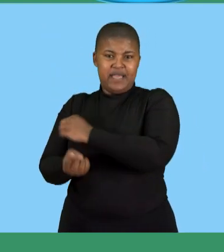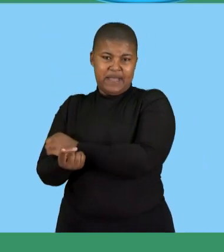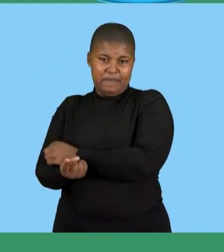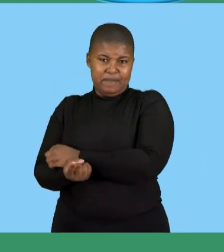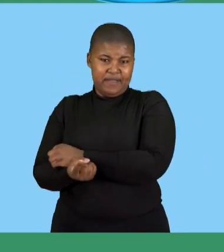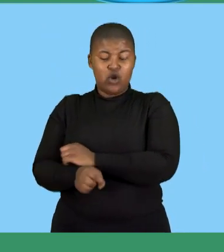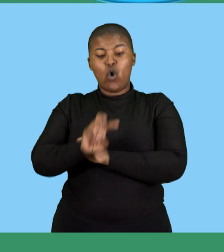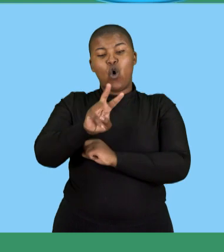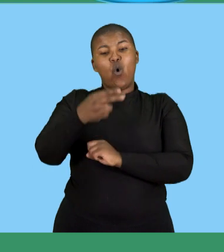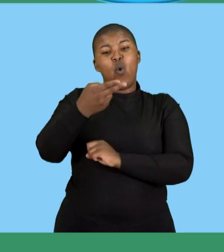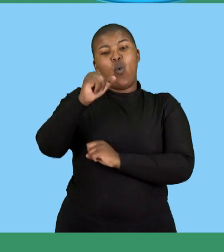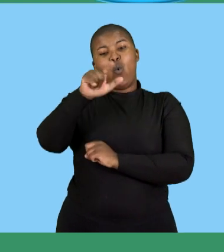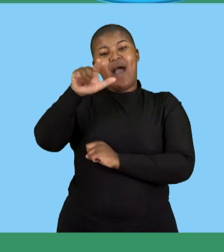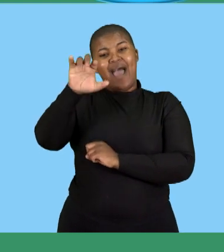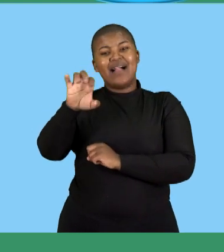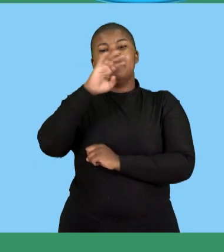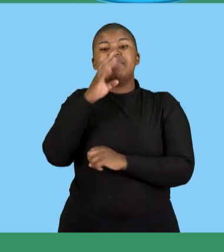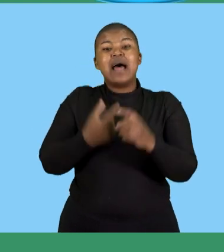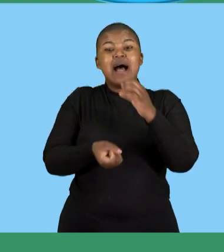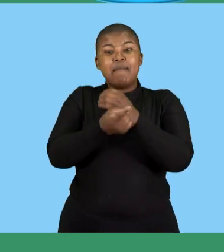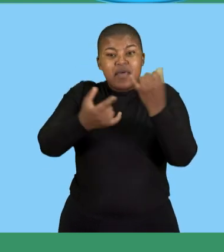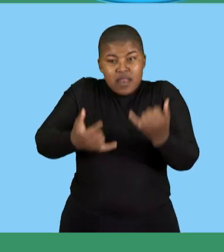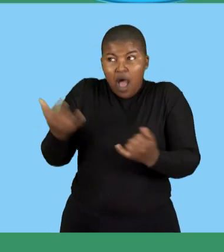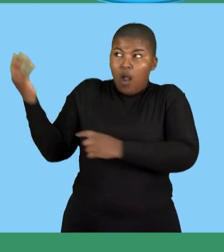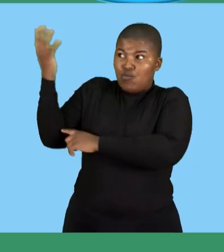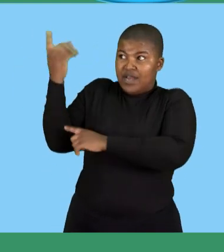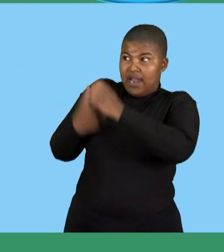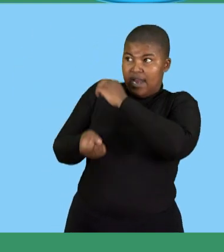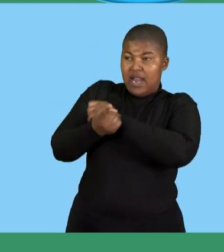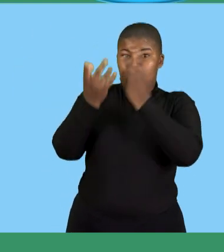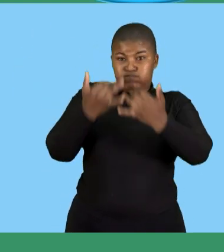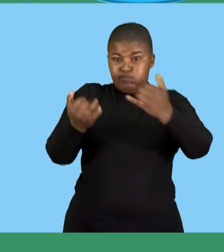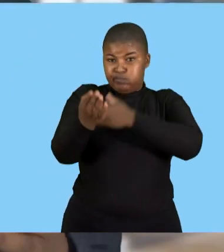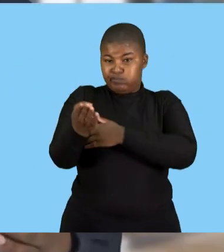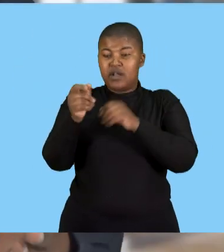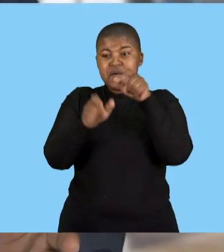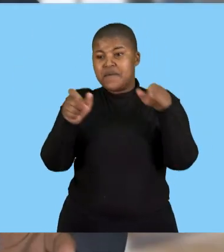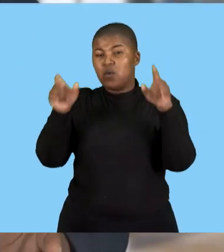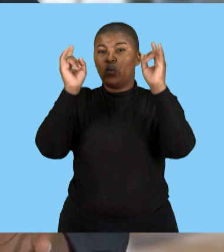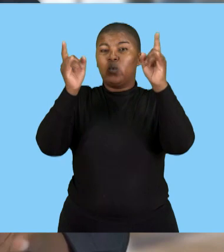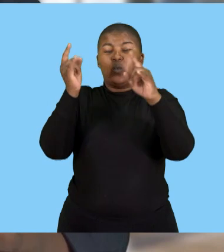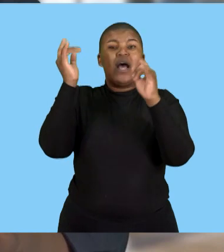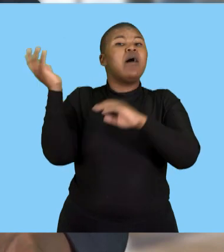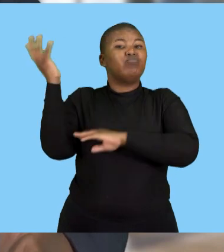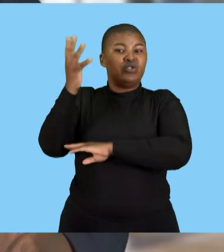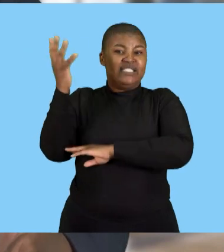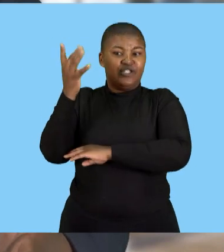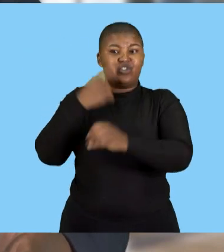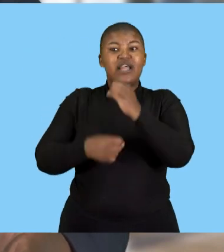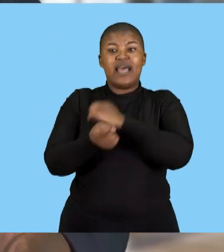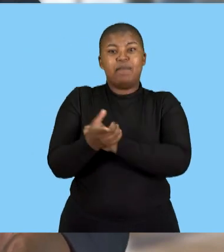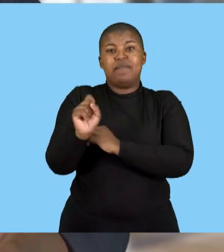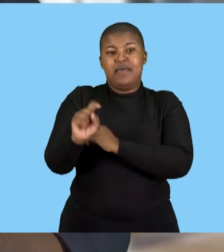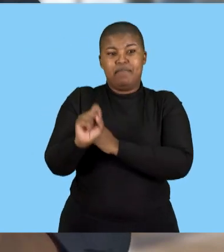means during the presentation. Now the audience is there. Now the people are there looking to listen into